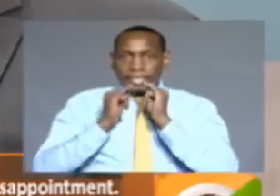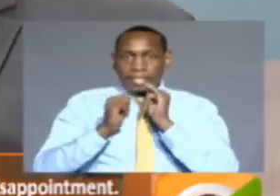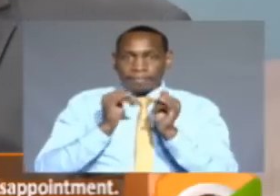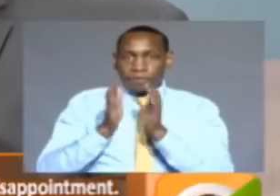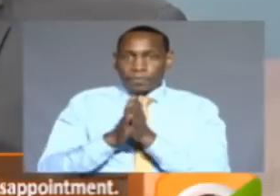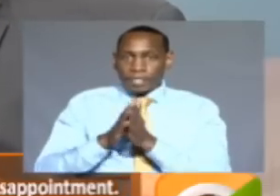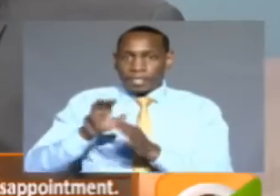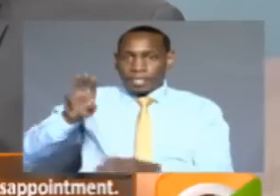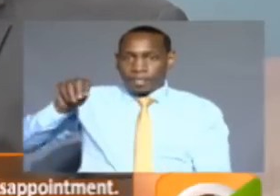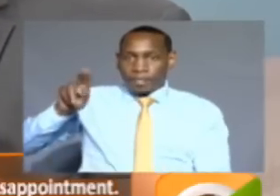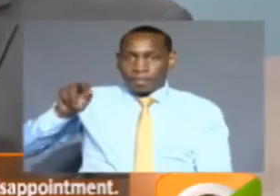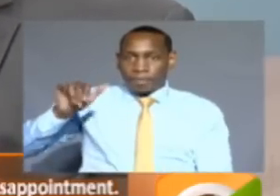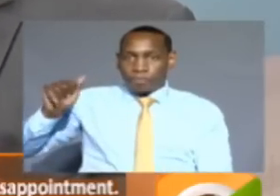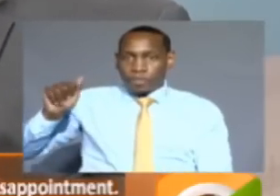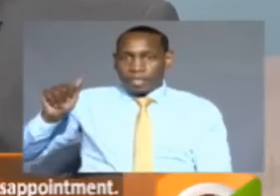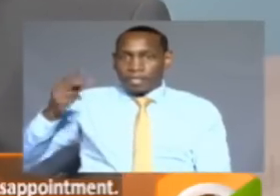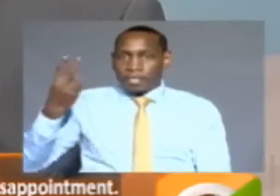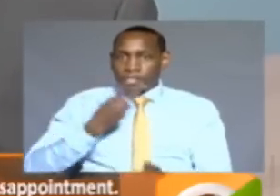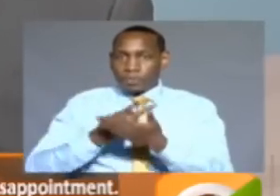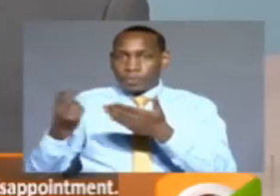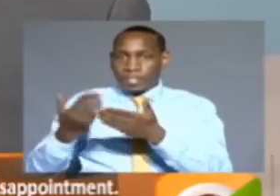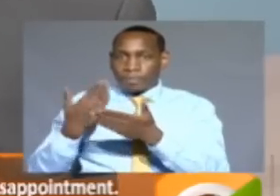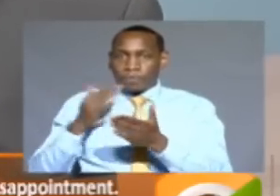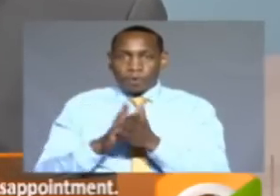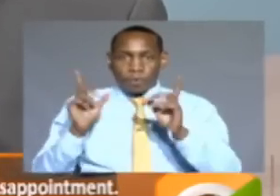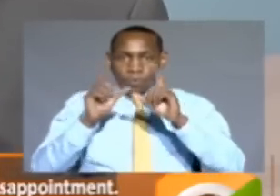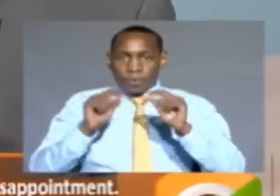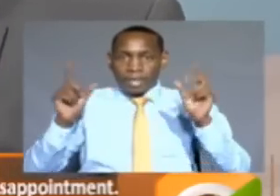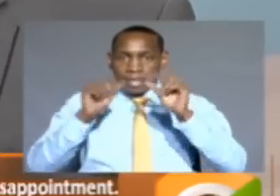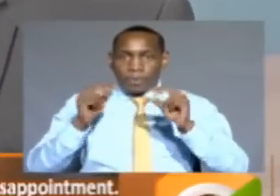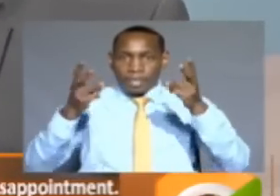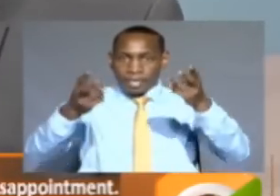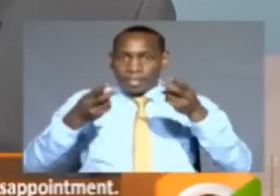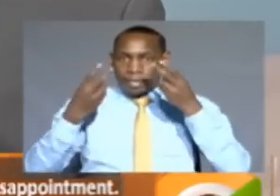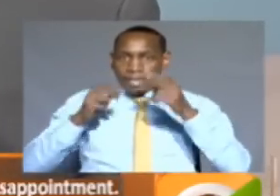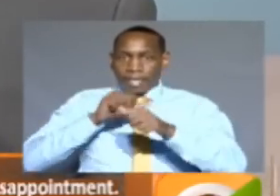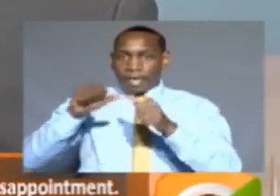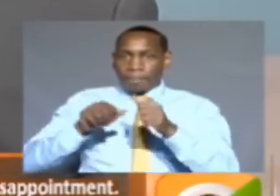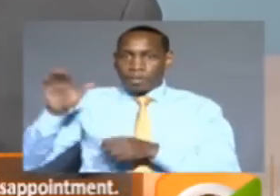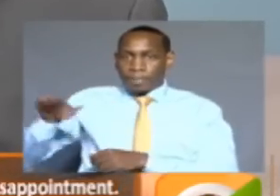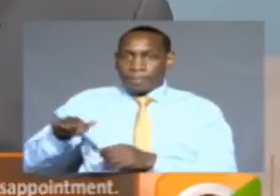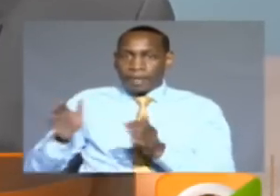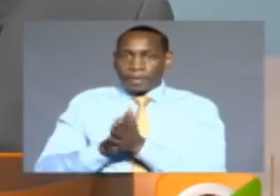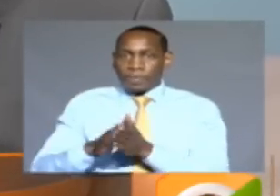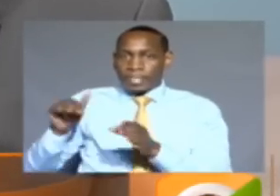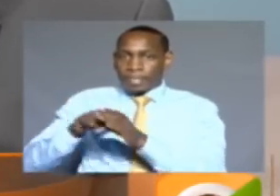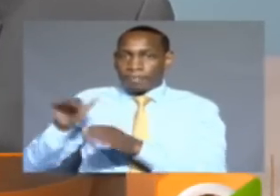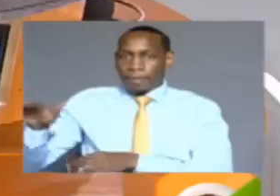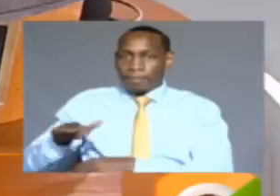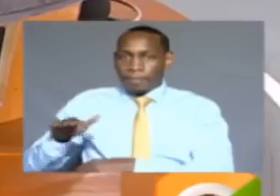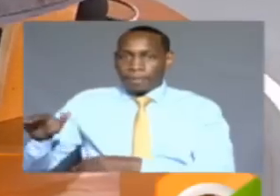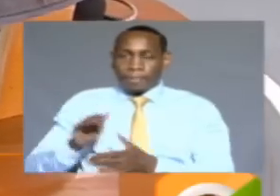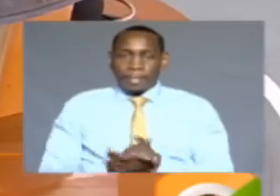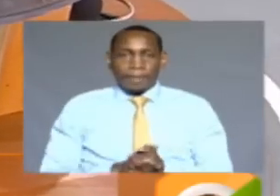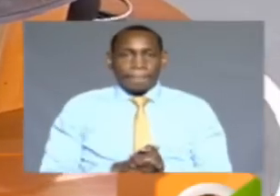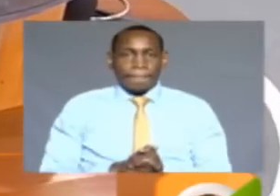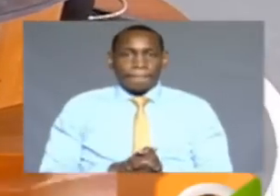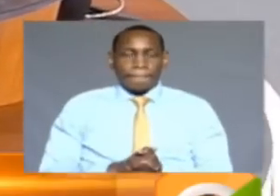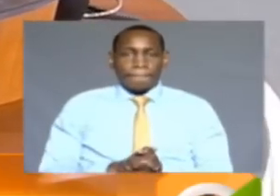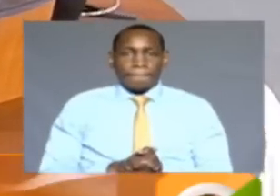Munya 2 weeks ago. And here is what he had to say about parliament and parliamentarians. Utoto.